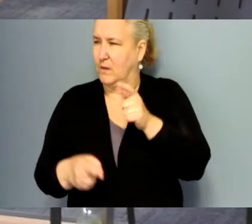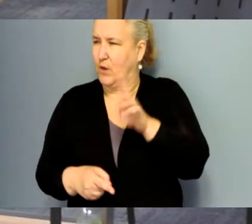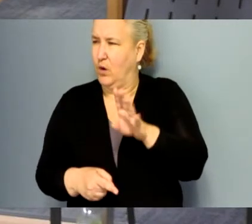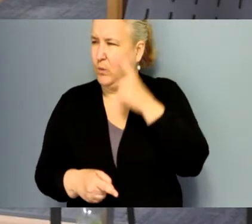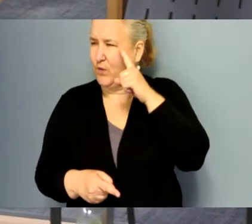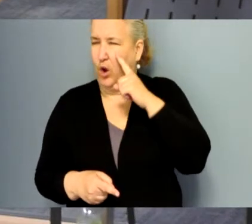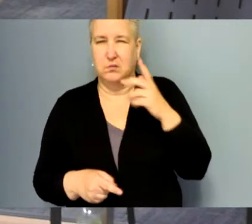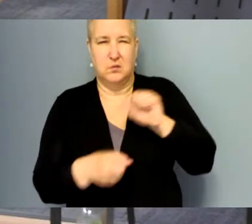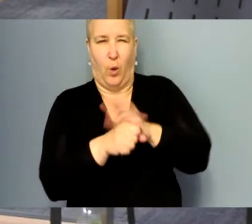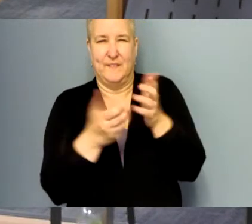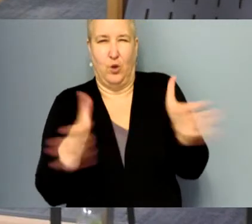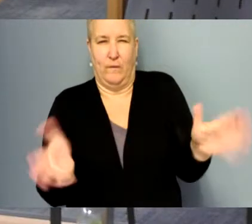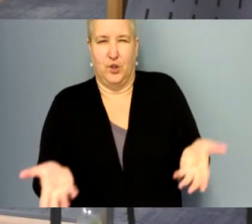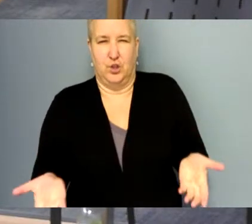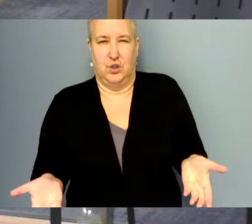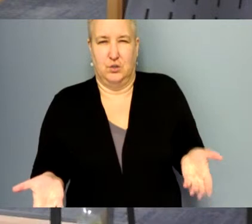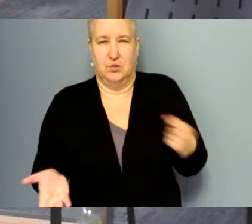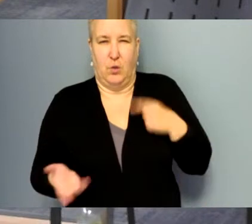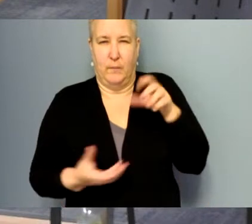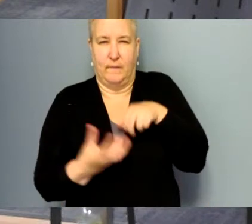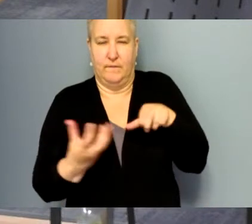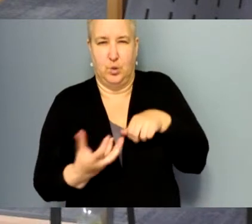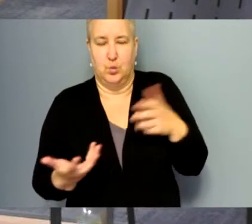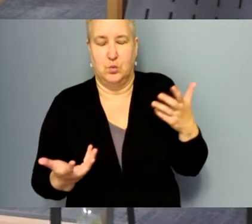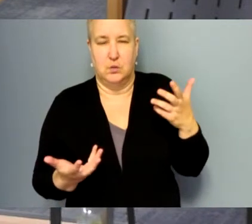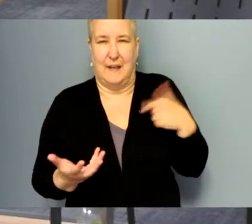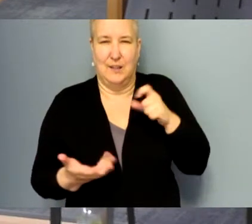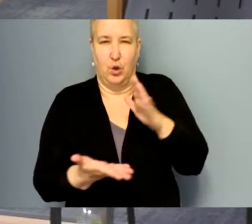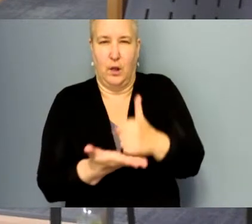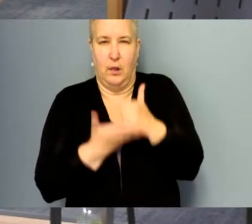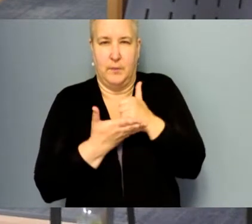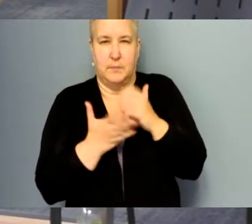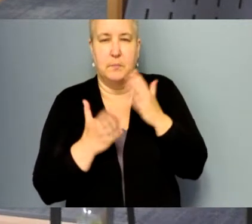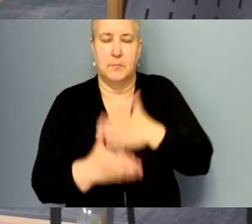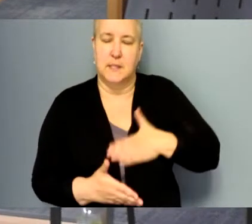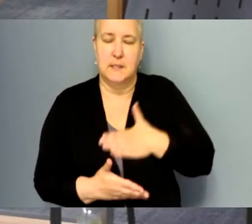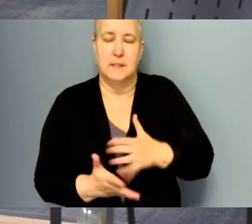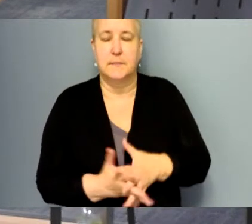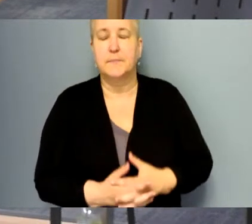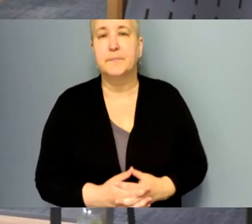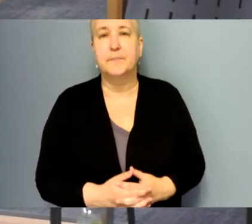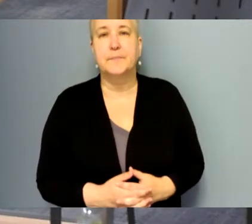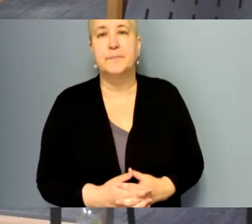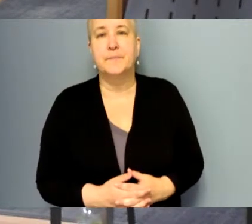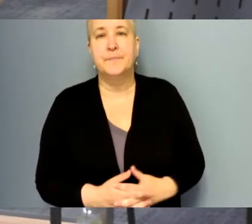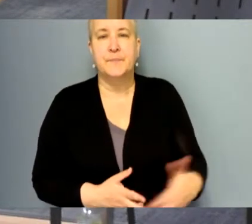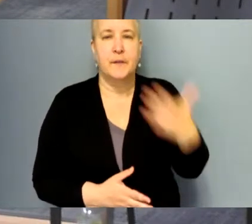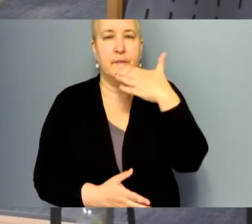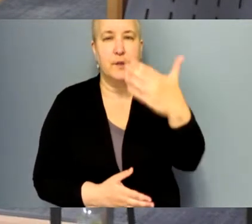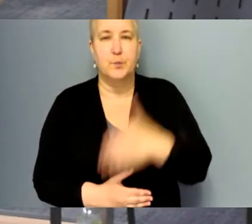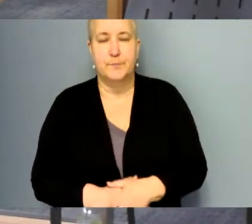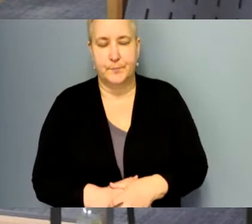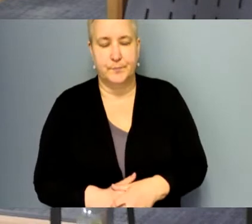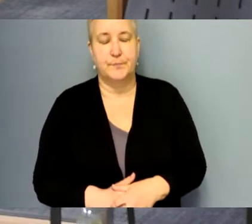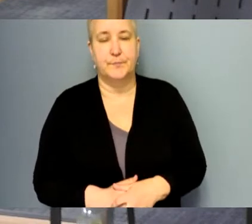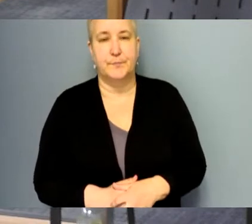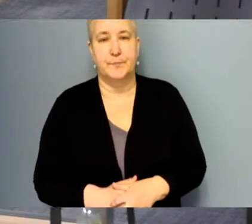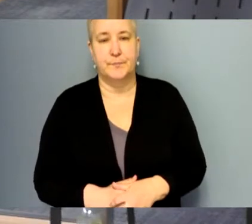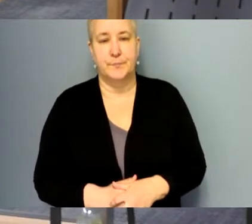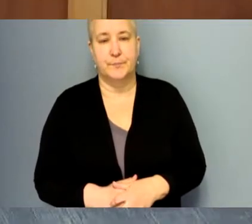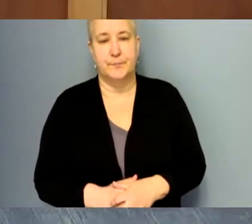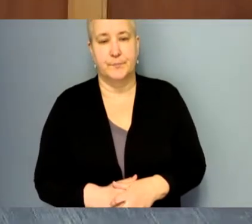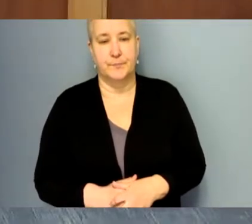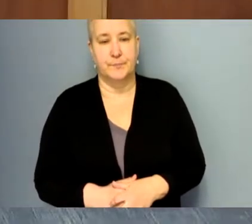over. So I'm confused, and I need your help with that, please. Thank you very much.